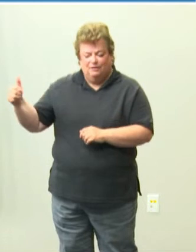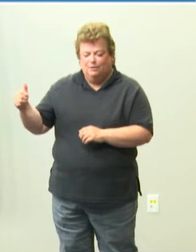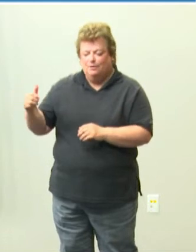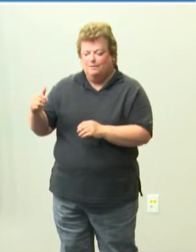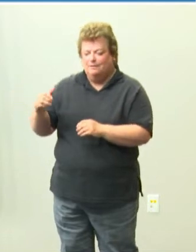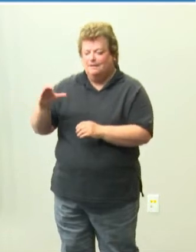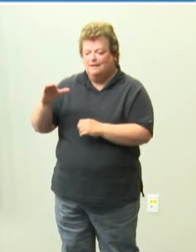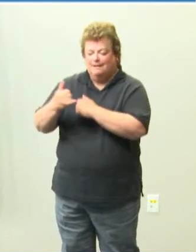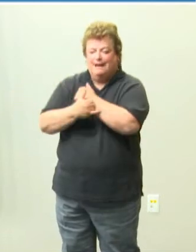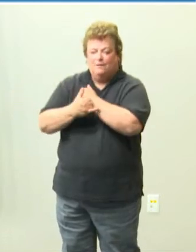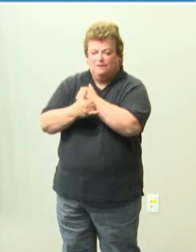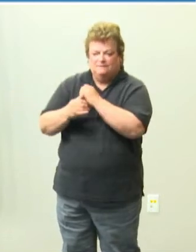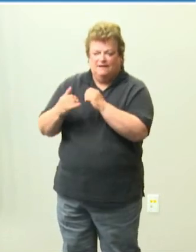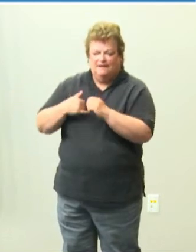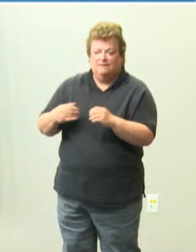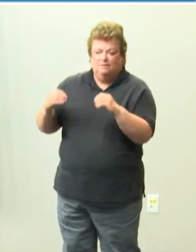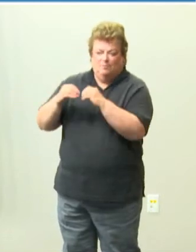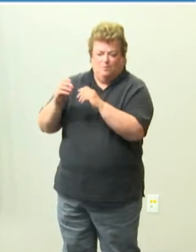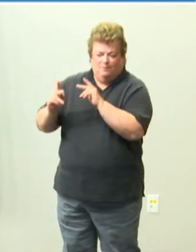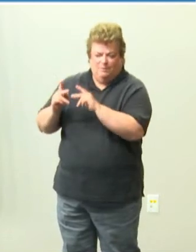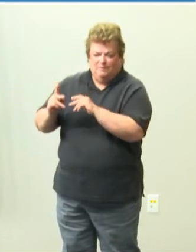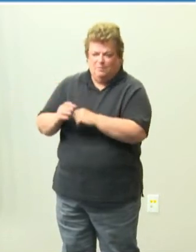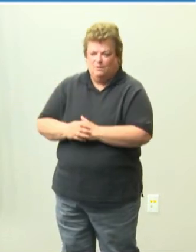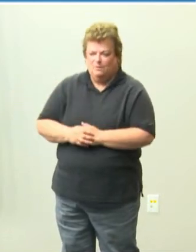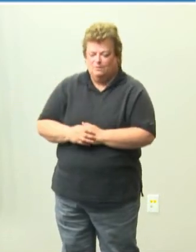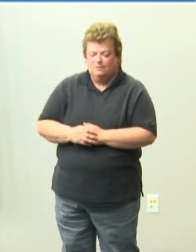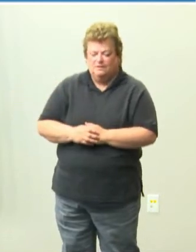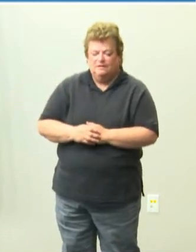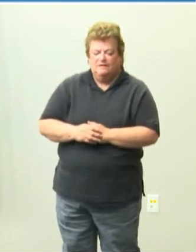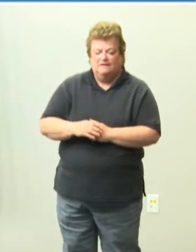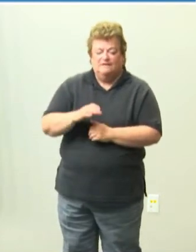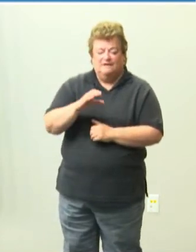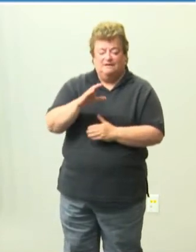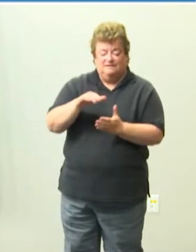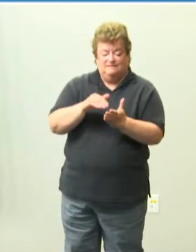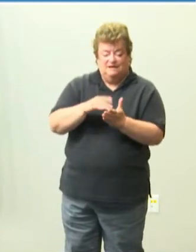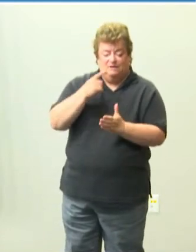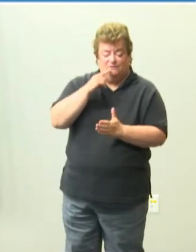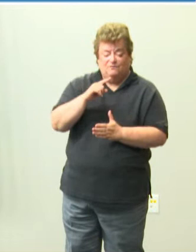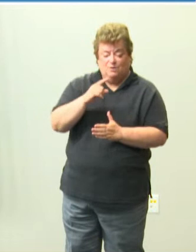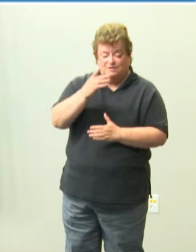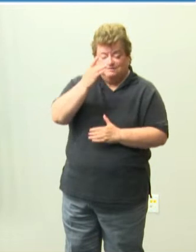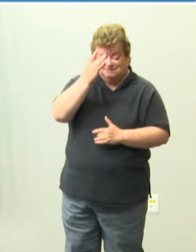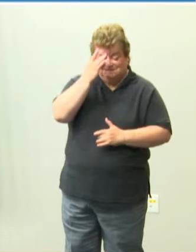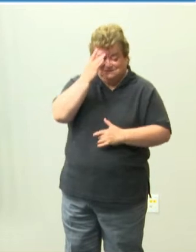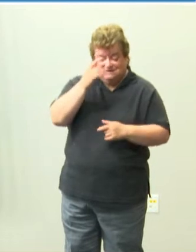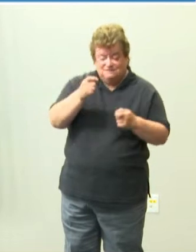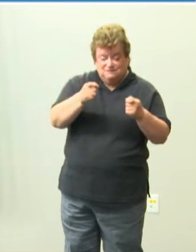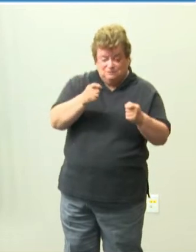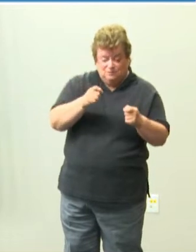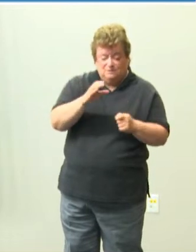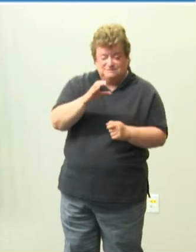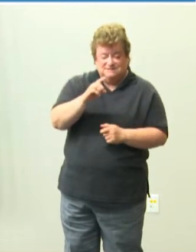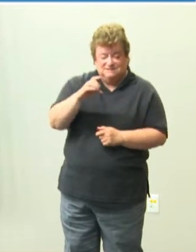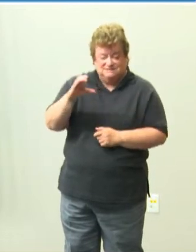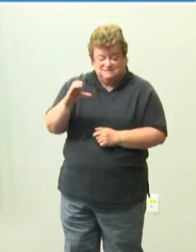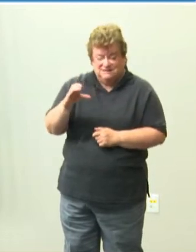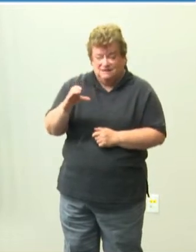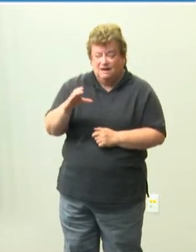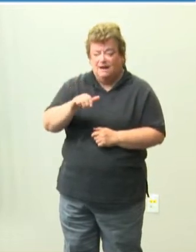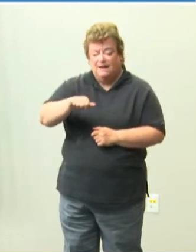counties in the state. The Centers for Disease Control and Prevention and numerous other experts in public